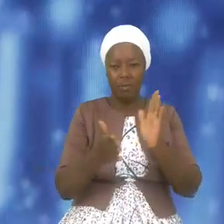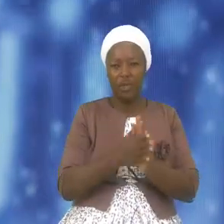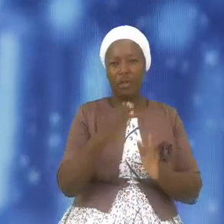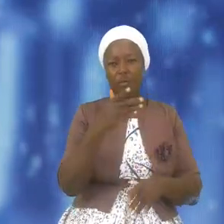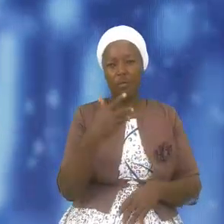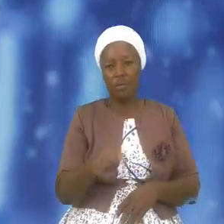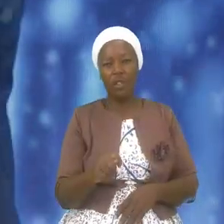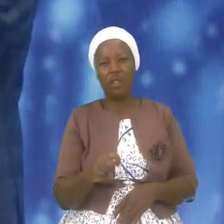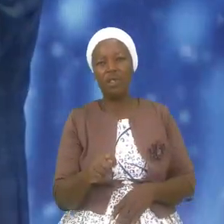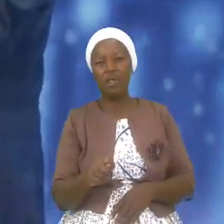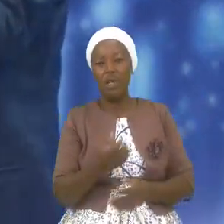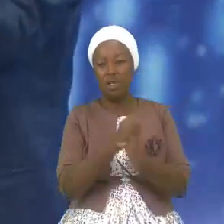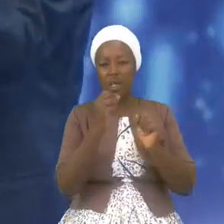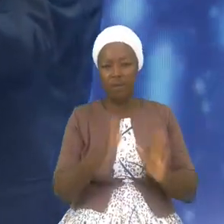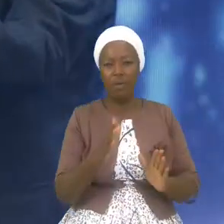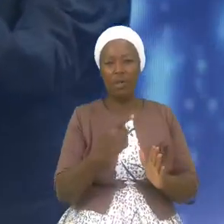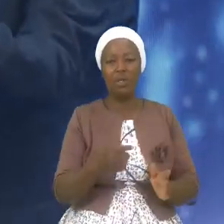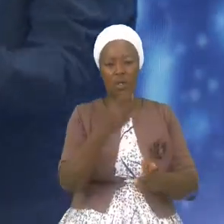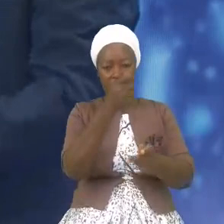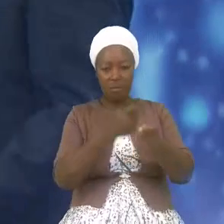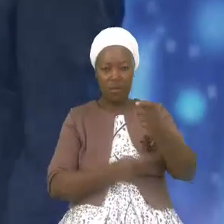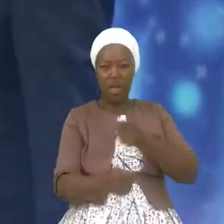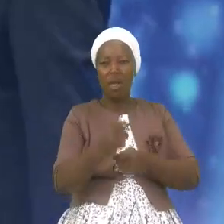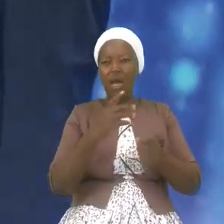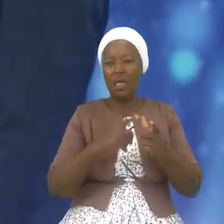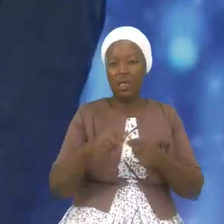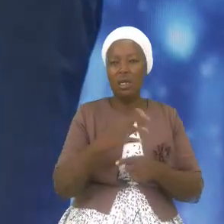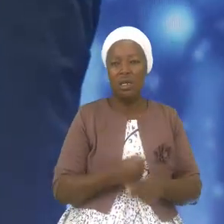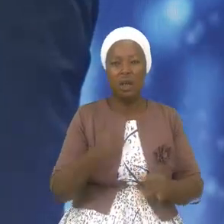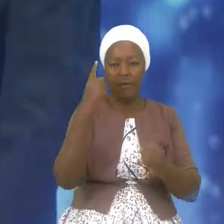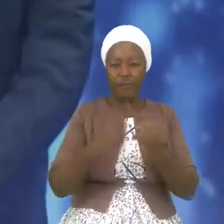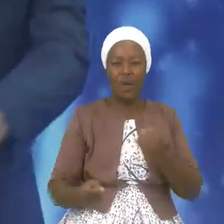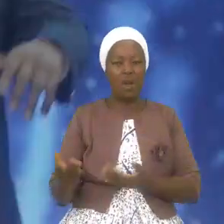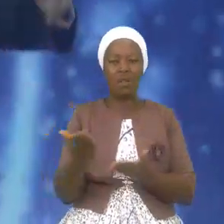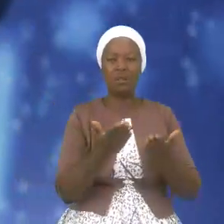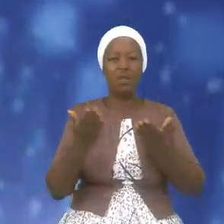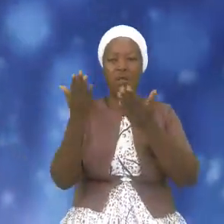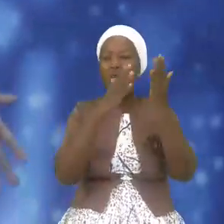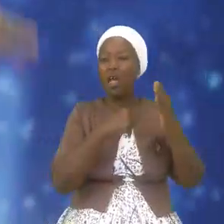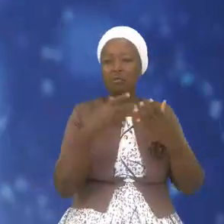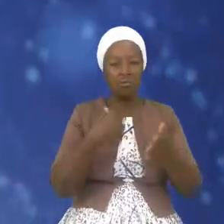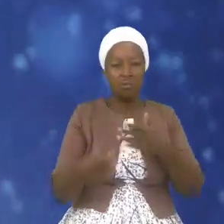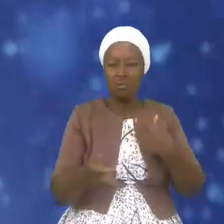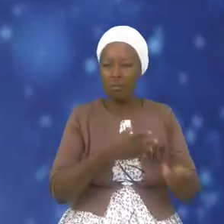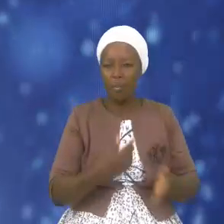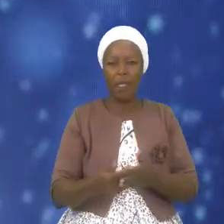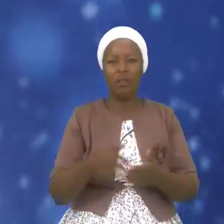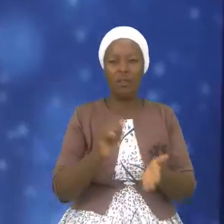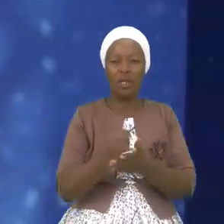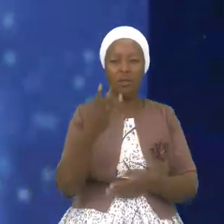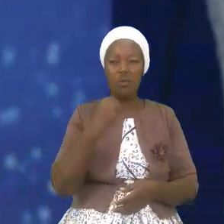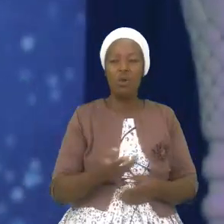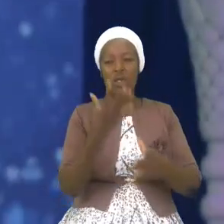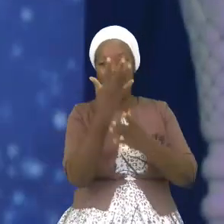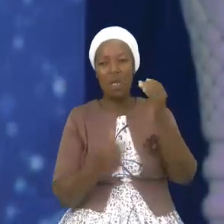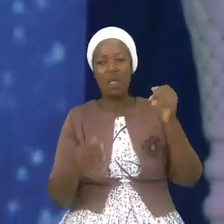final sacrifice. And whatever was wanting in their lives, Christ supplied.